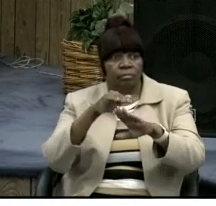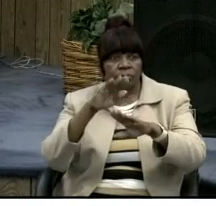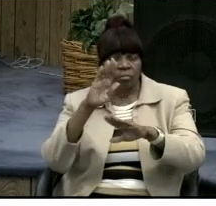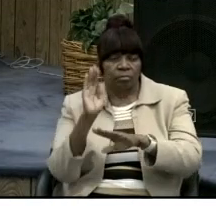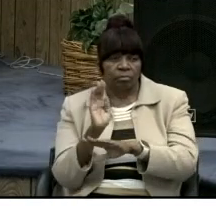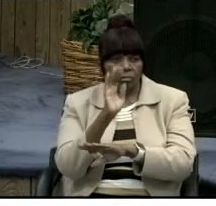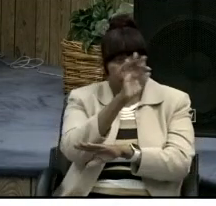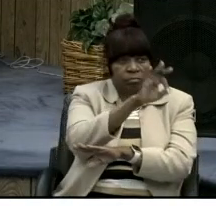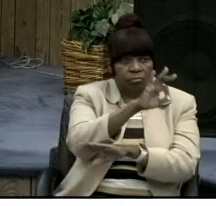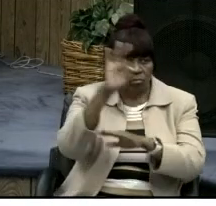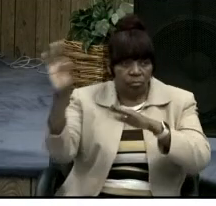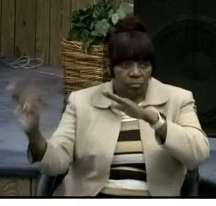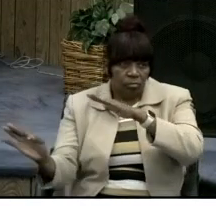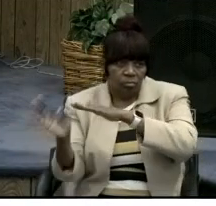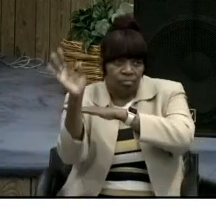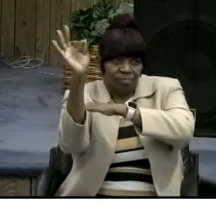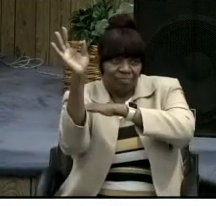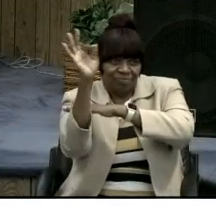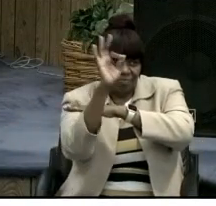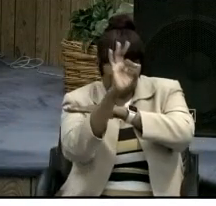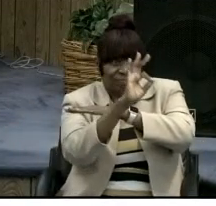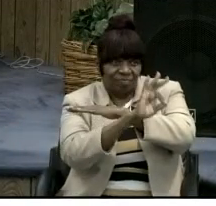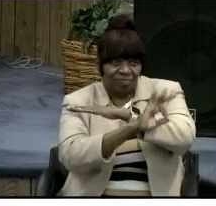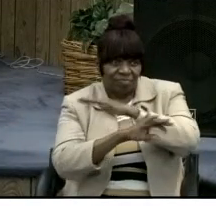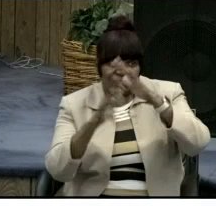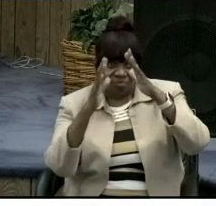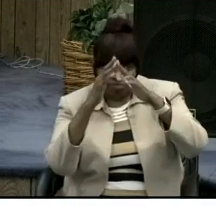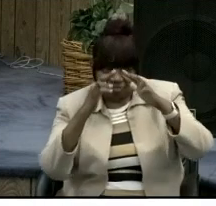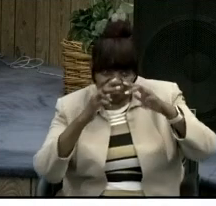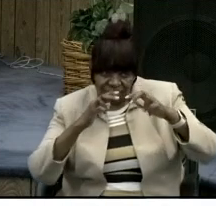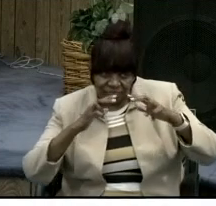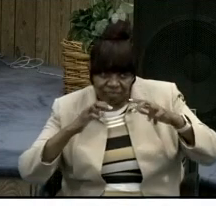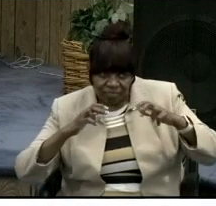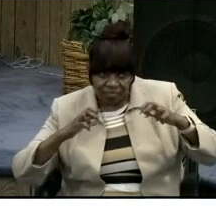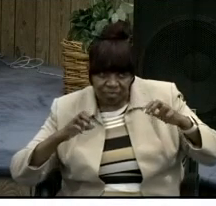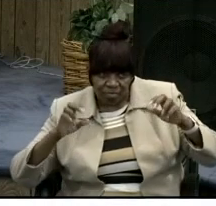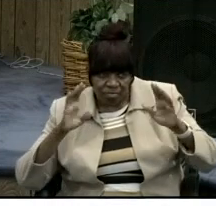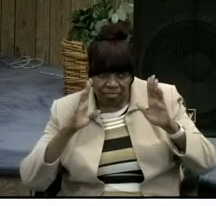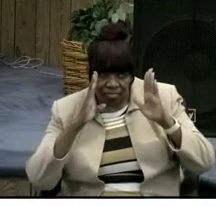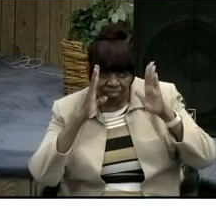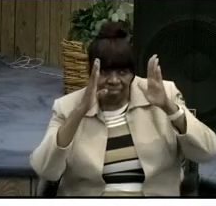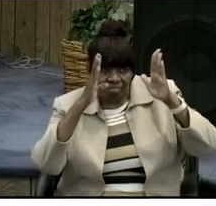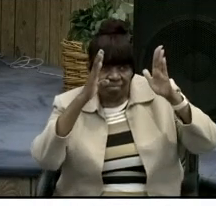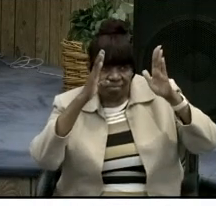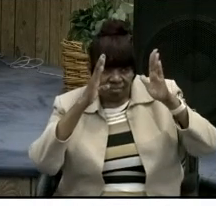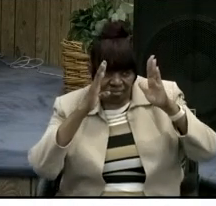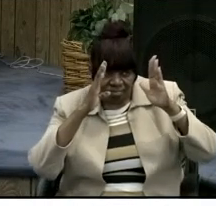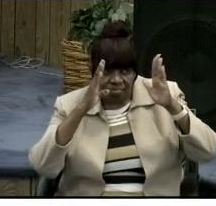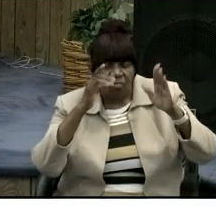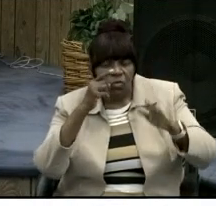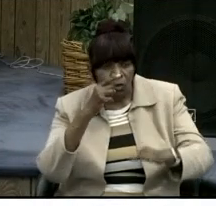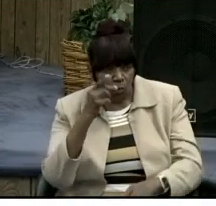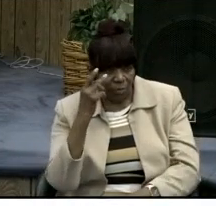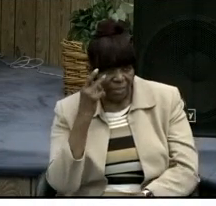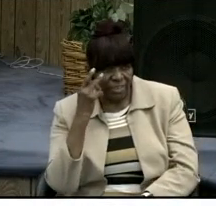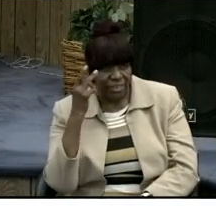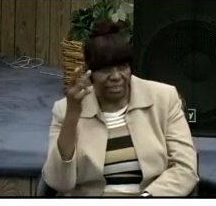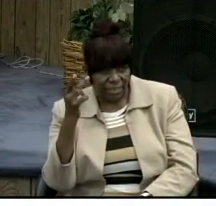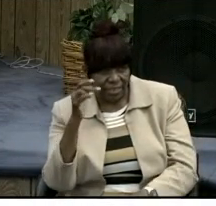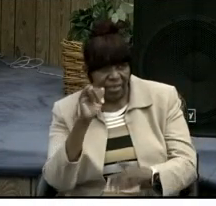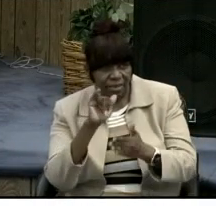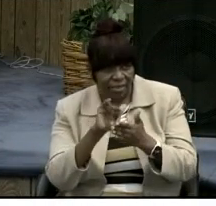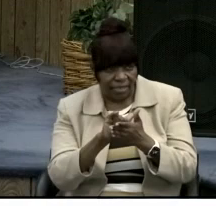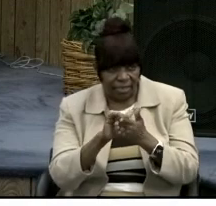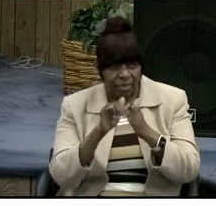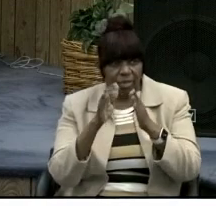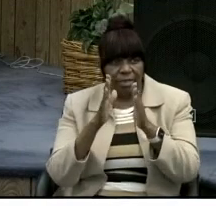sunset. Okay, so let me break it down to you. That's why I told you, open your e-bulletin so you would see this. And then, of